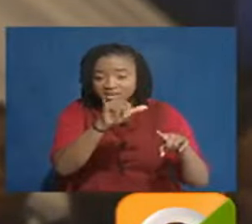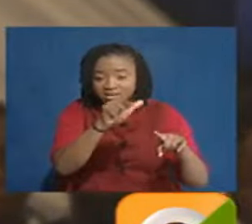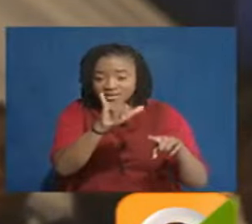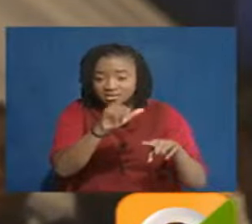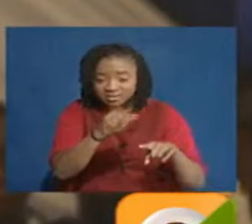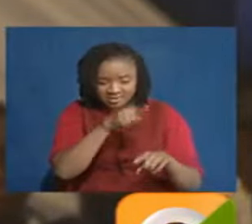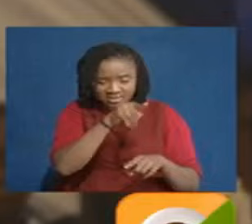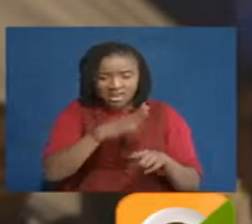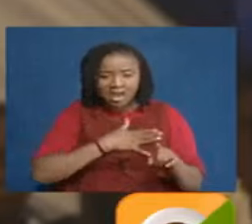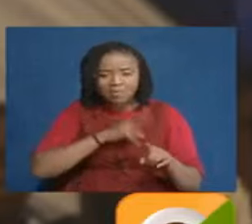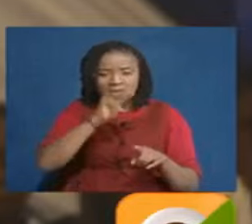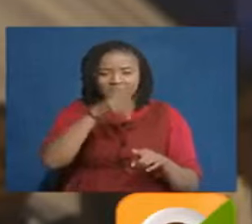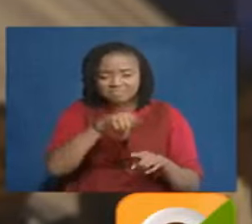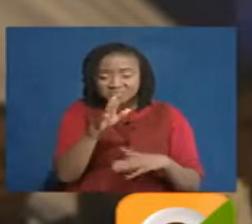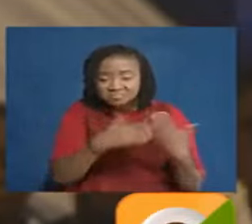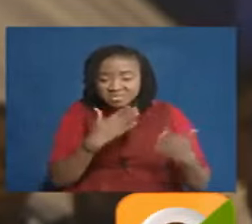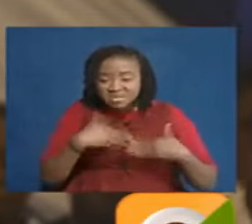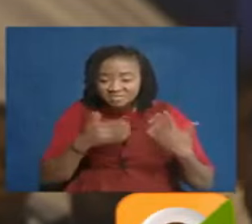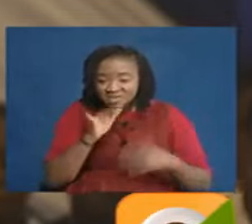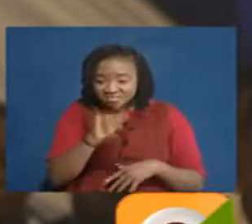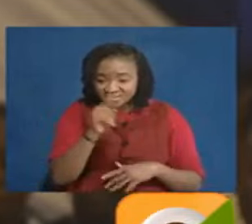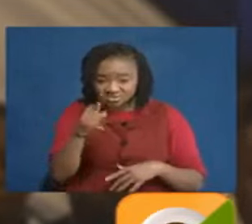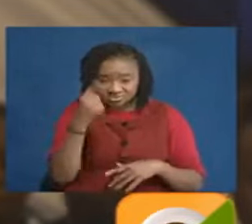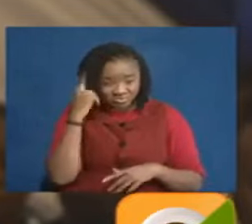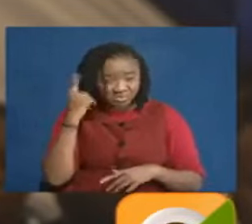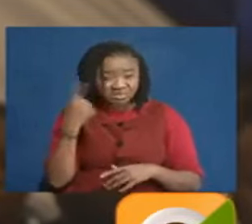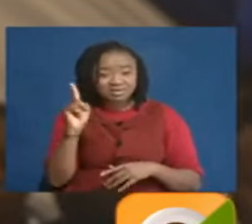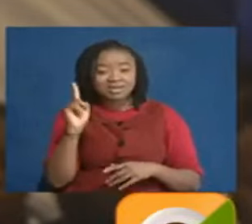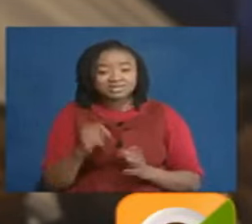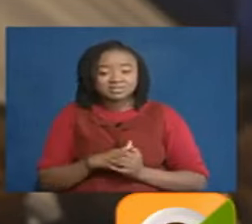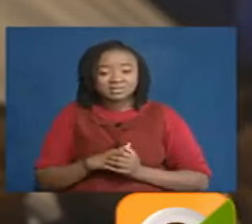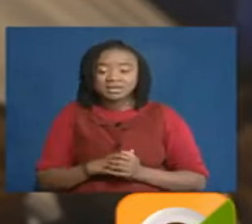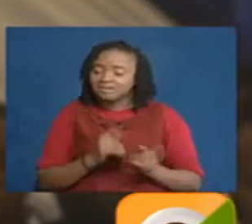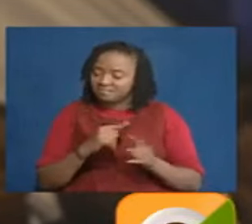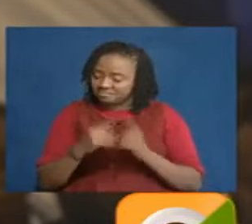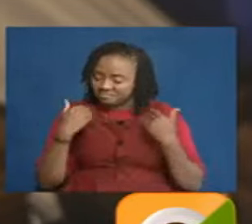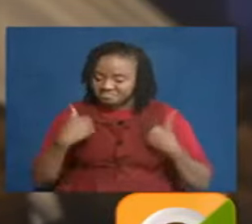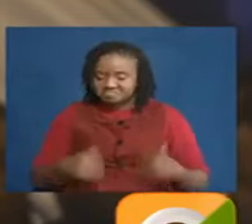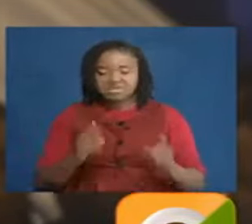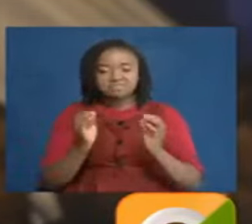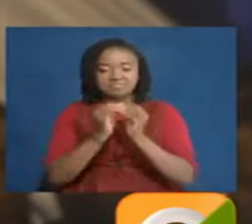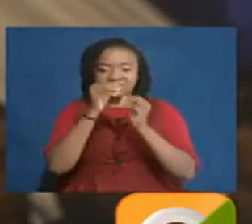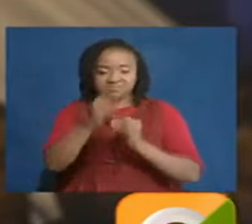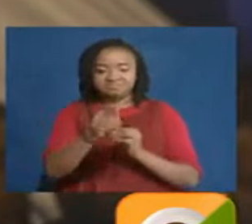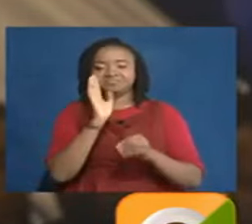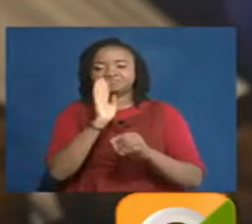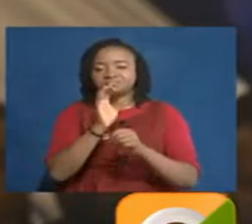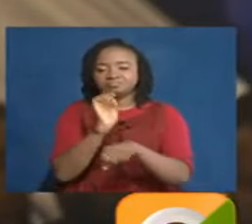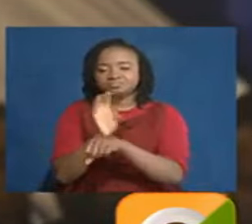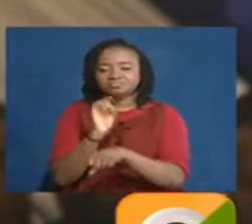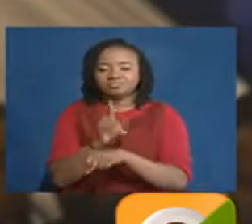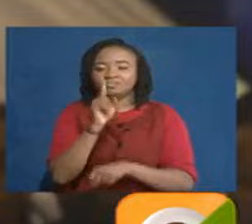Kimilili kufanya. Na mimi nikimpata, I will advise him, don't be misused.